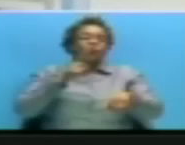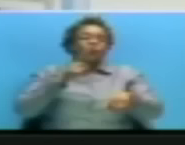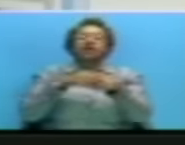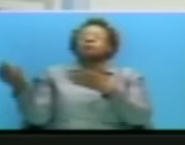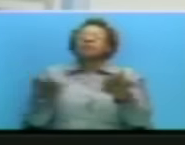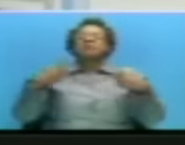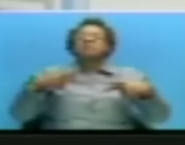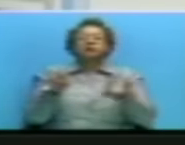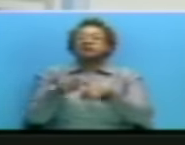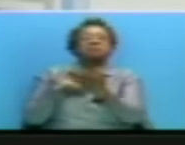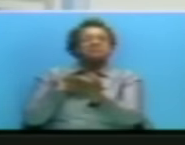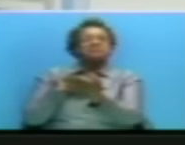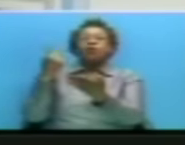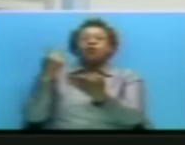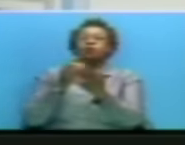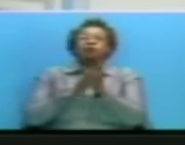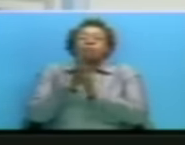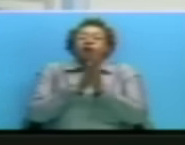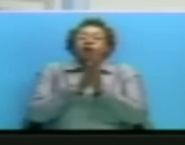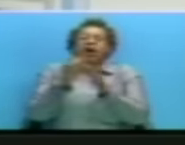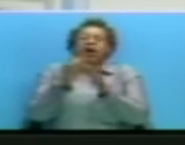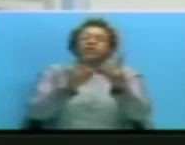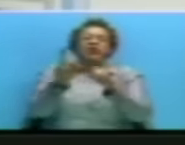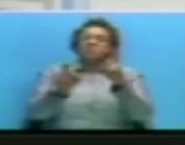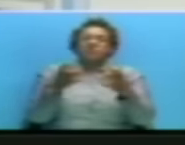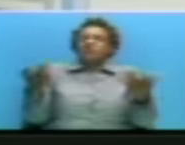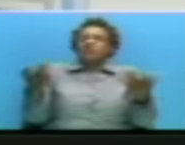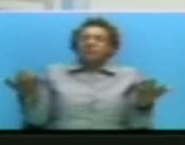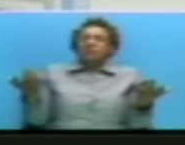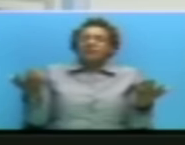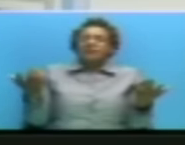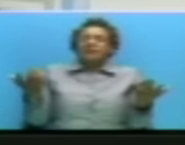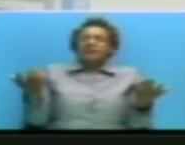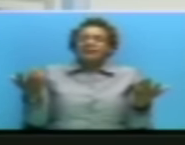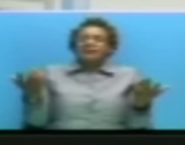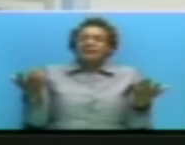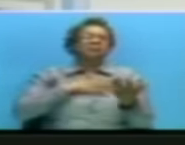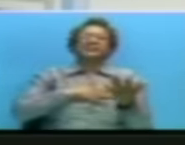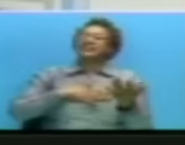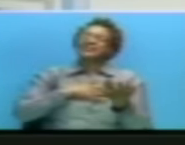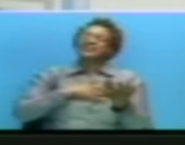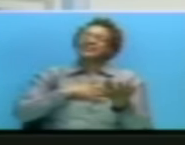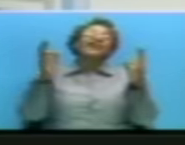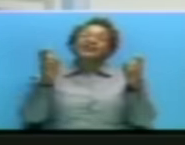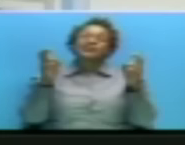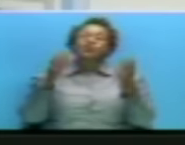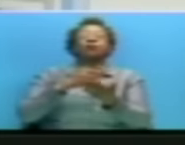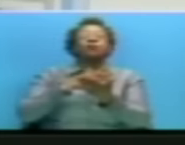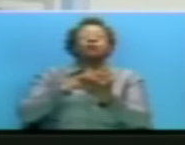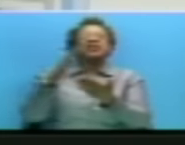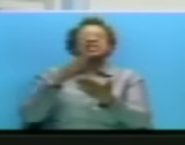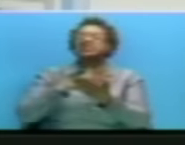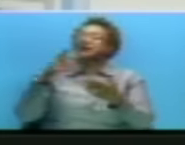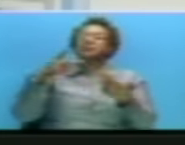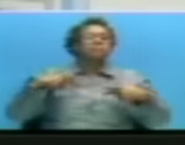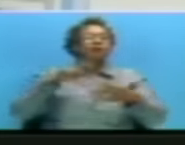this, whose moral credentials are also questionable. And come on, and they are Mutua. Not dealing with the issues. I think it's the issue is this. Right. Wasting the issue is resources.